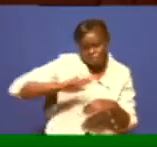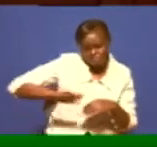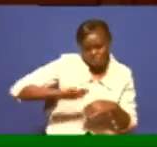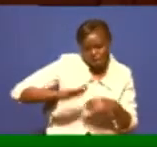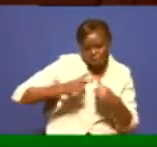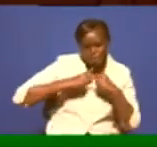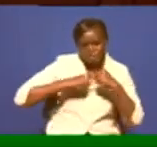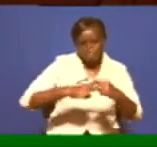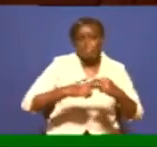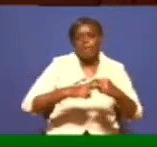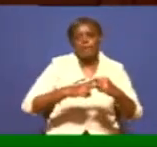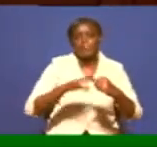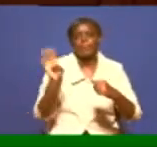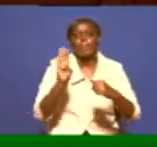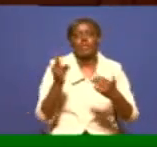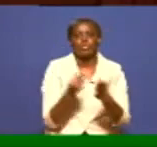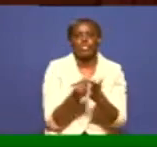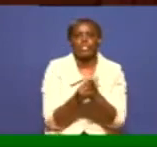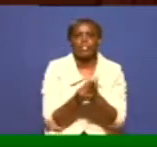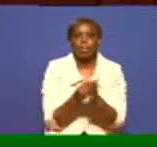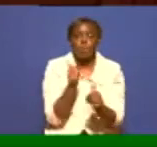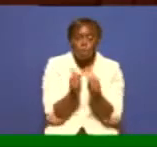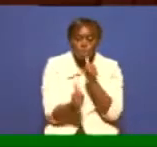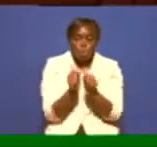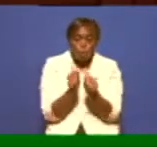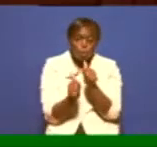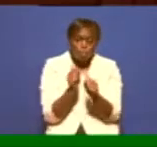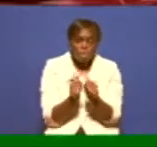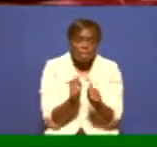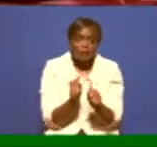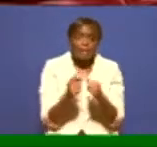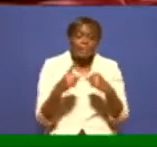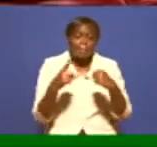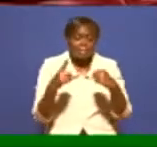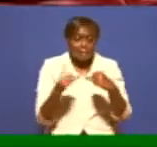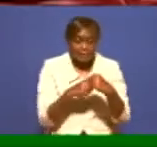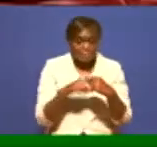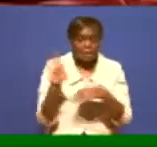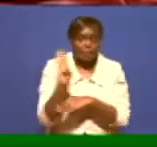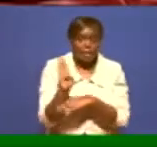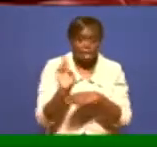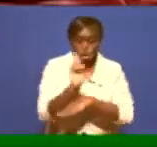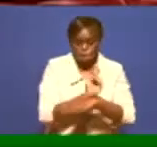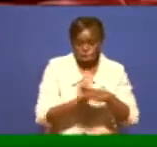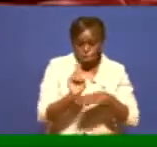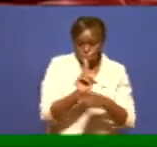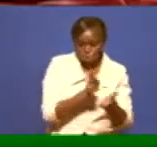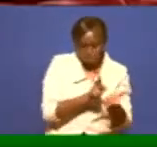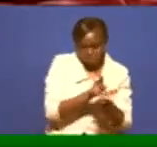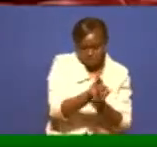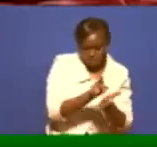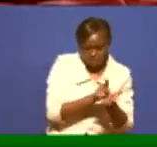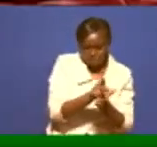700 billion, which 600 billion is used in paying